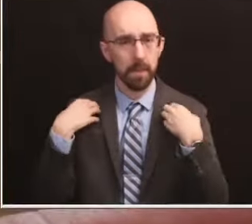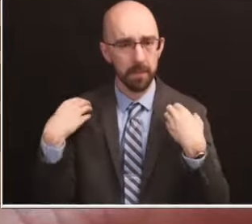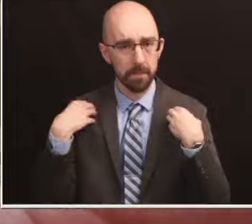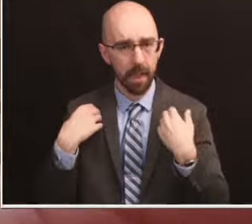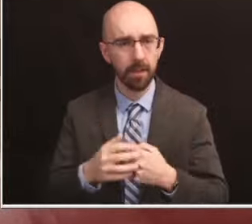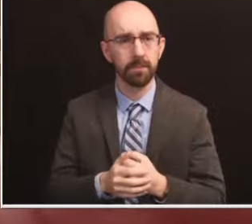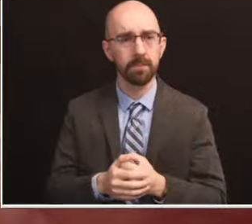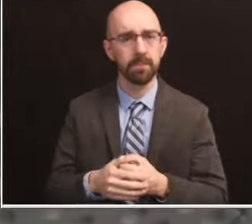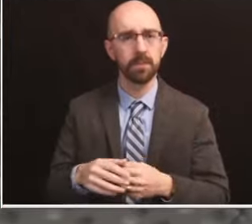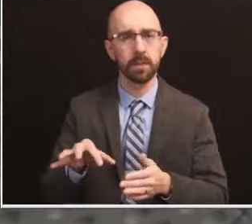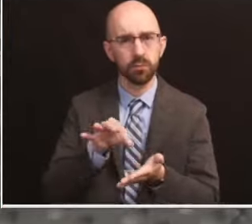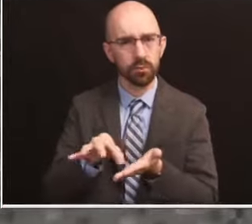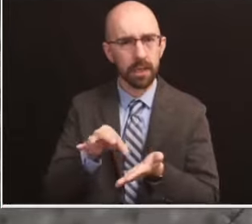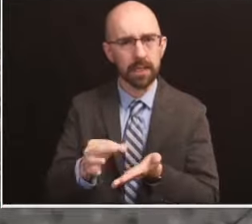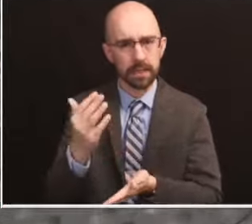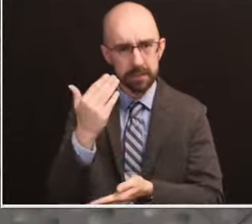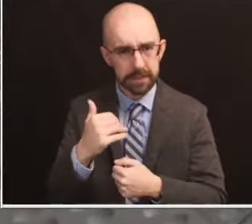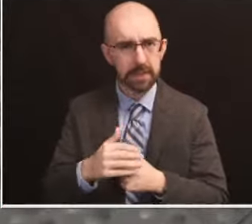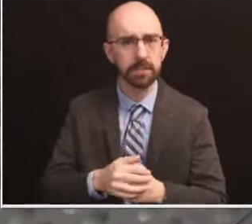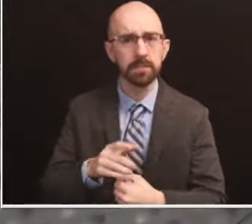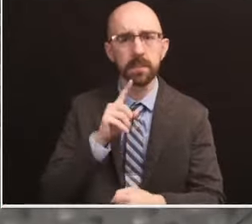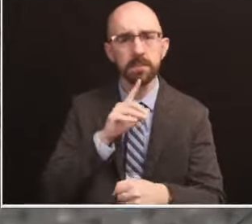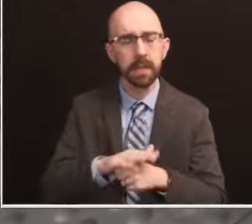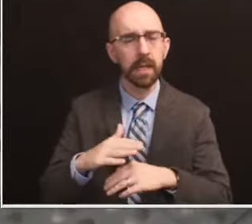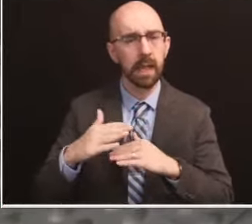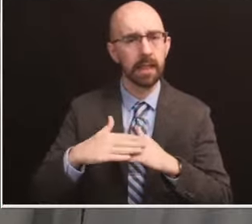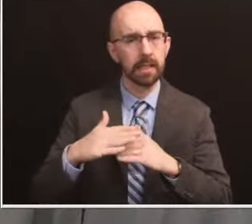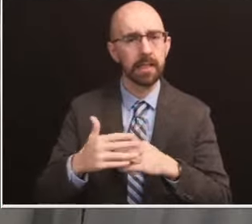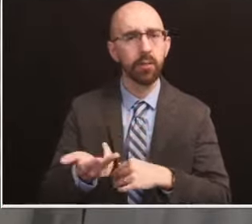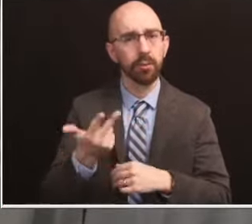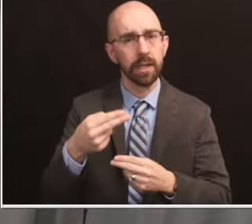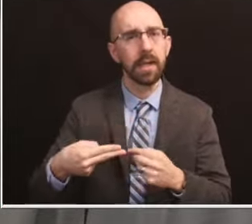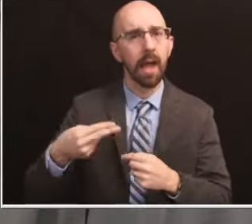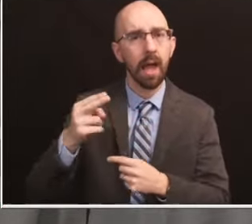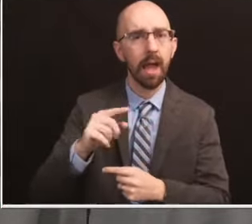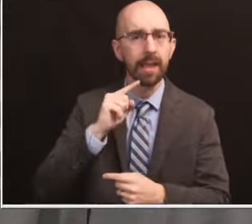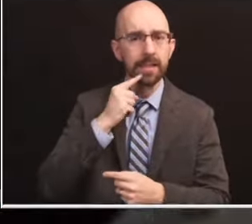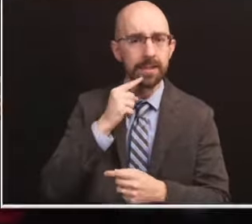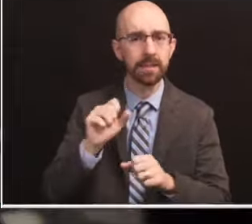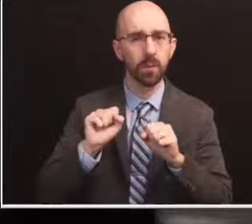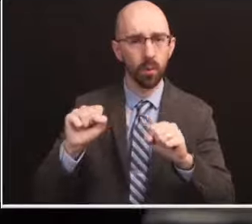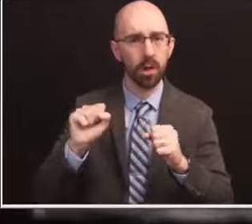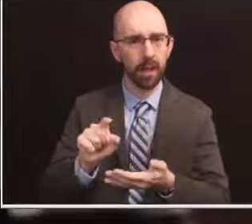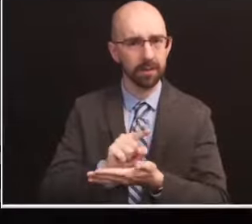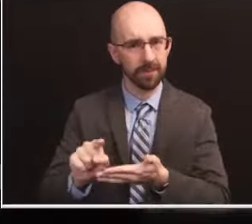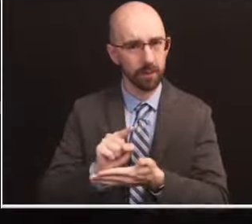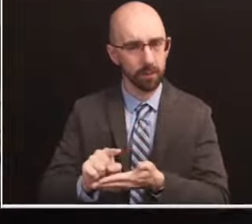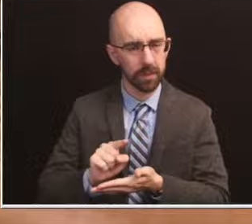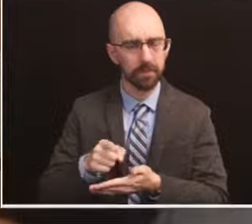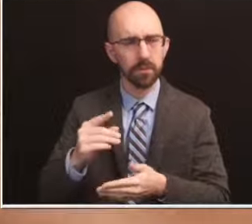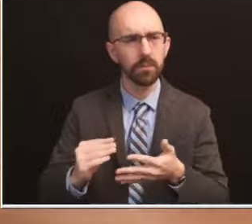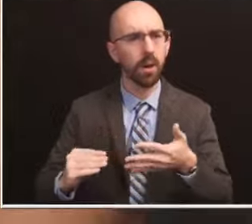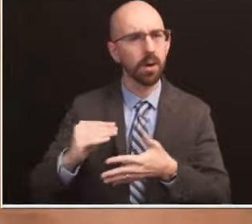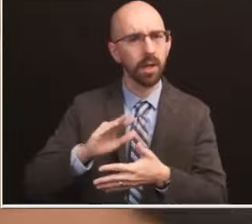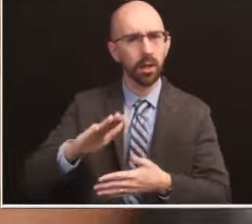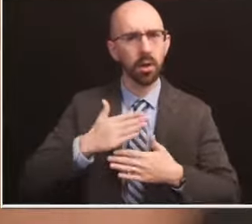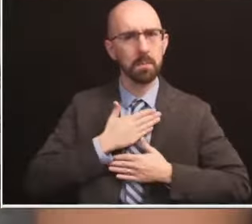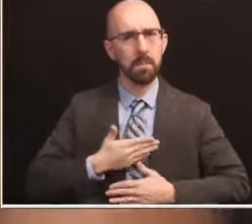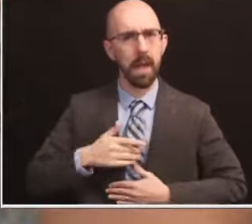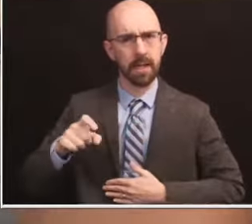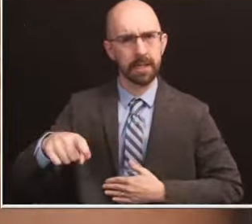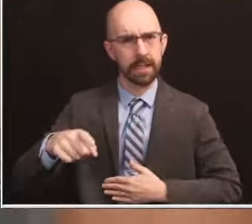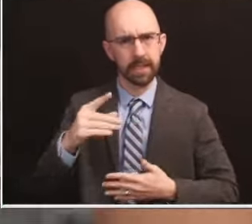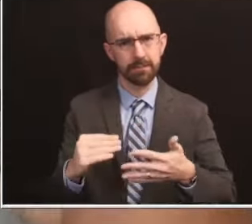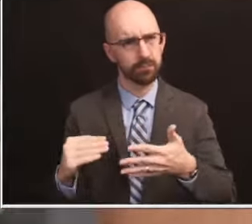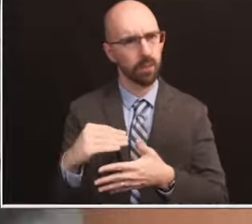sleep, and committing to at least 3 high-intensity workouts each week. She's prioritizing what her body